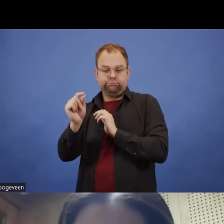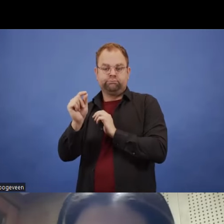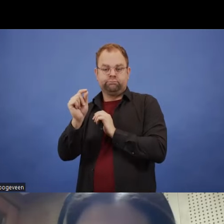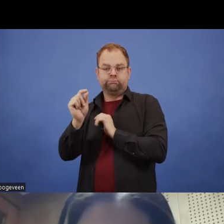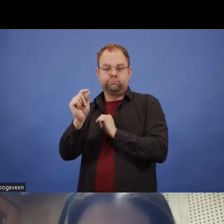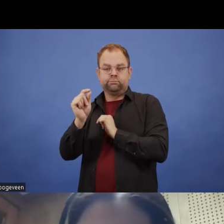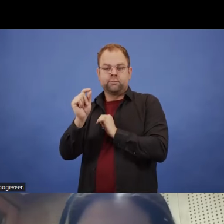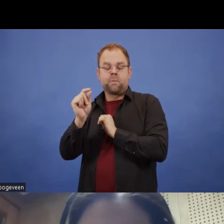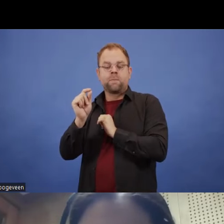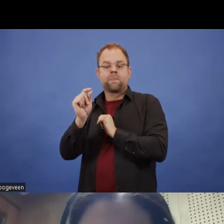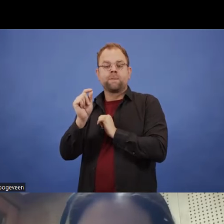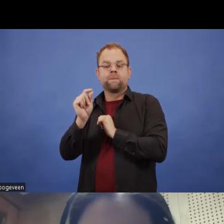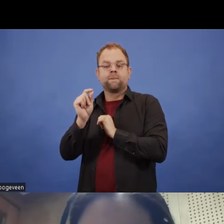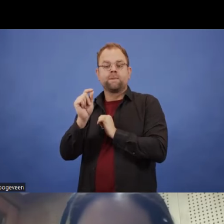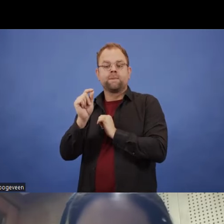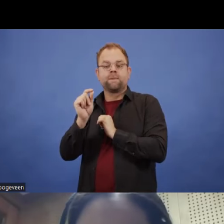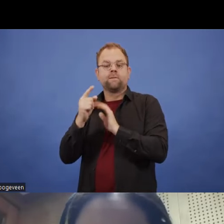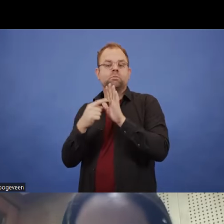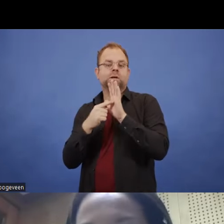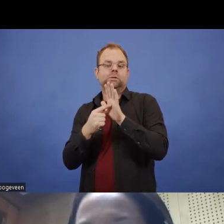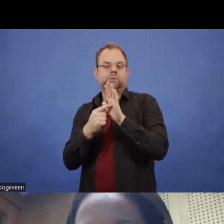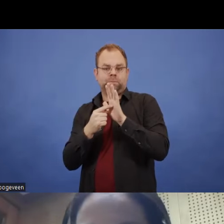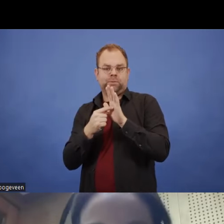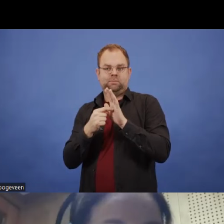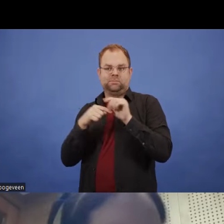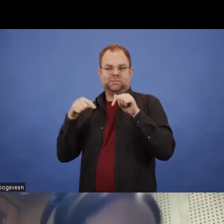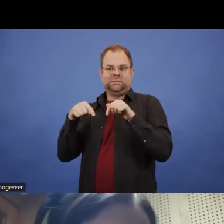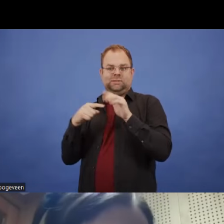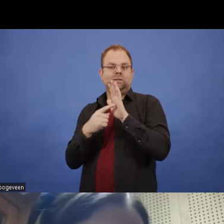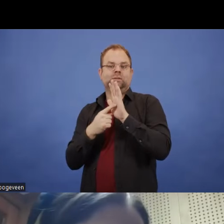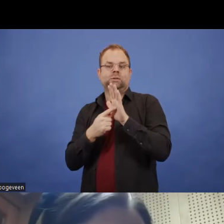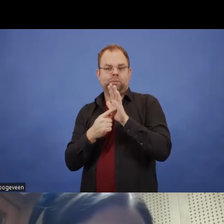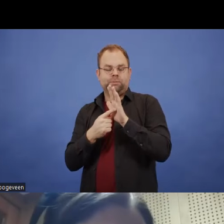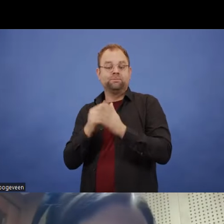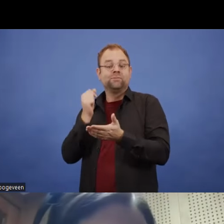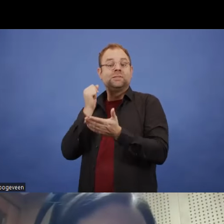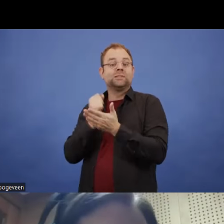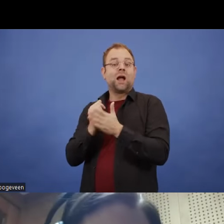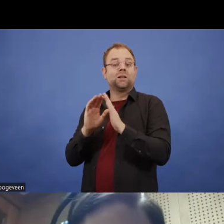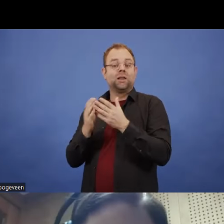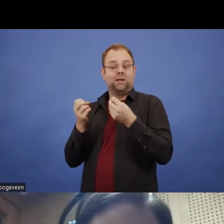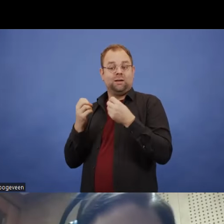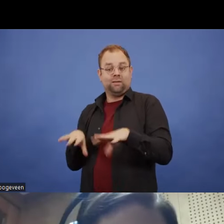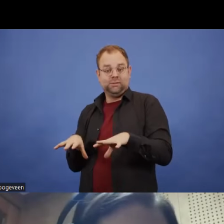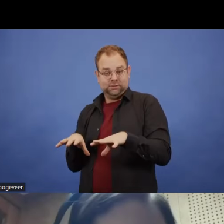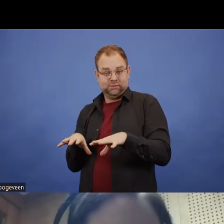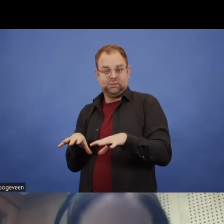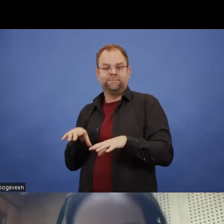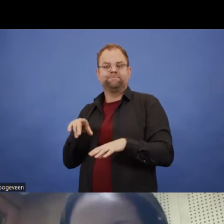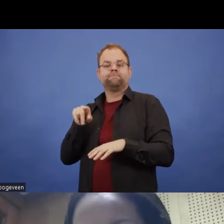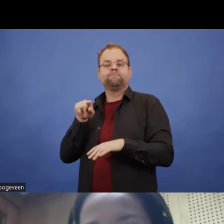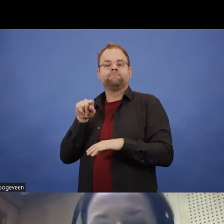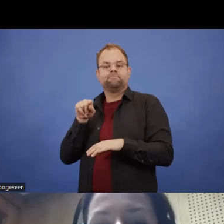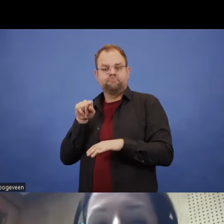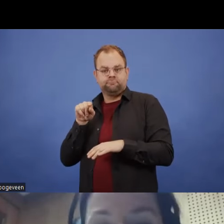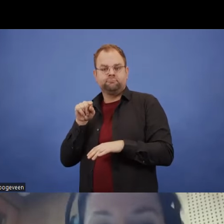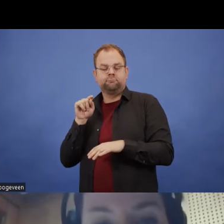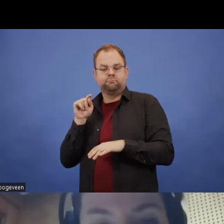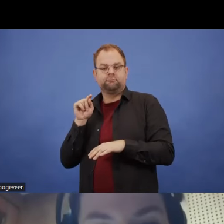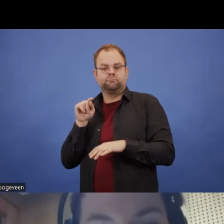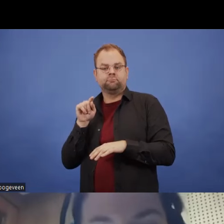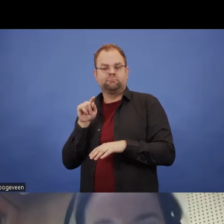one of the causes of their displacement because they were deprived of their nationality and faced persecution and